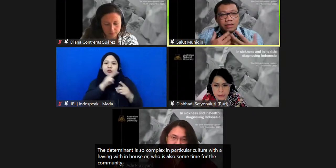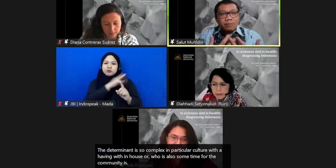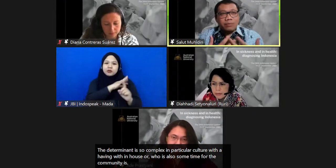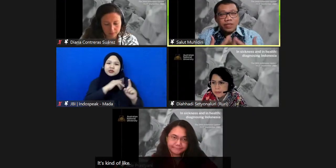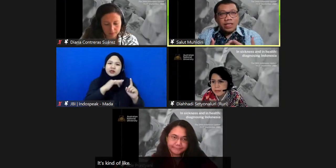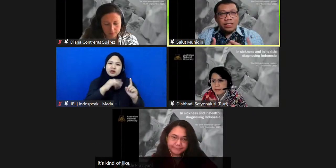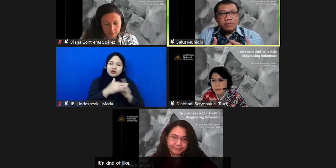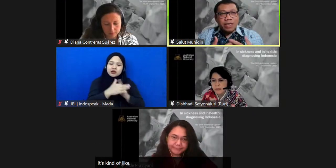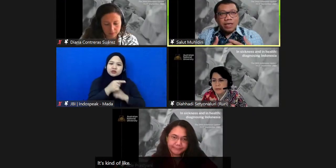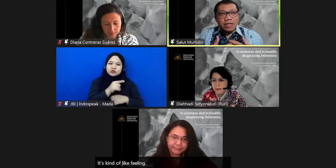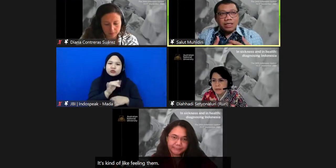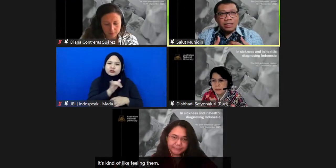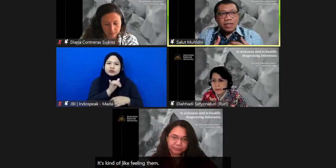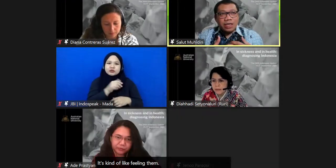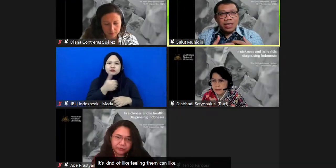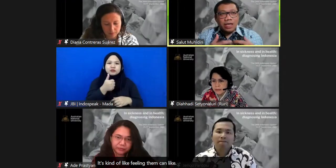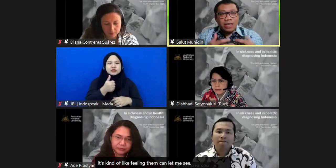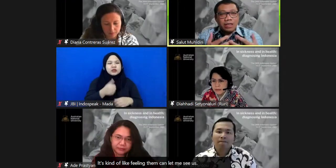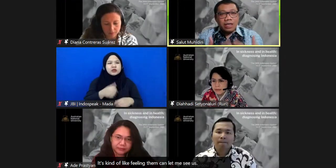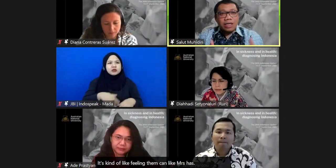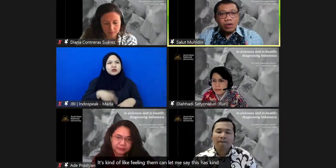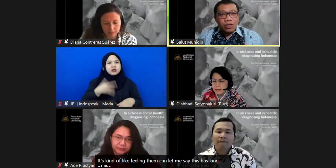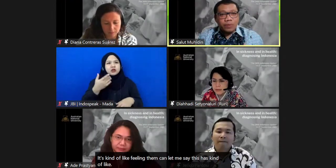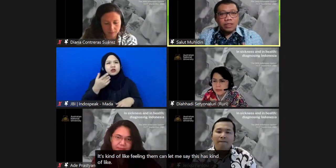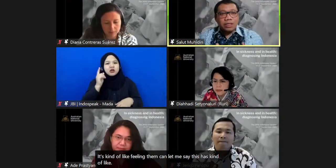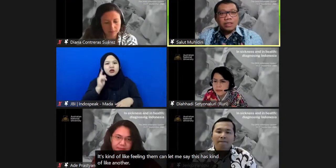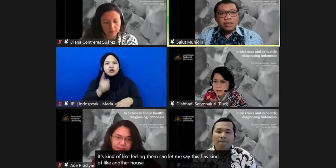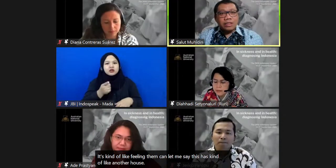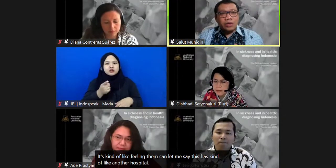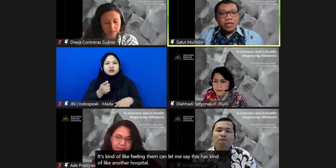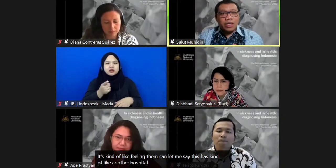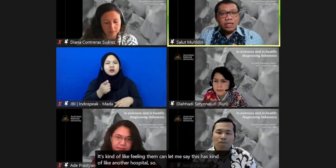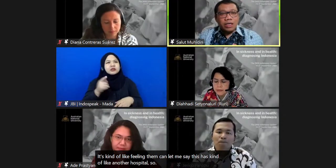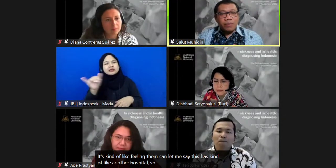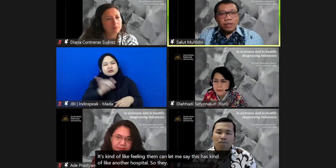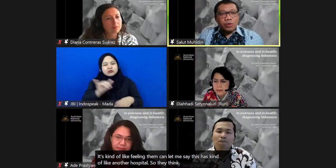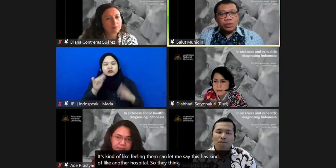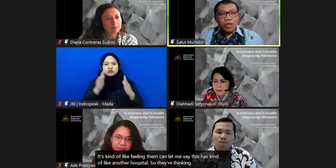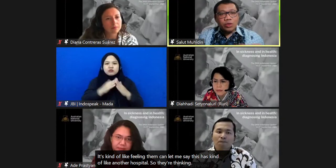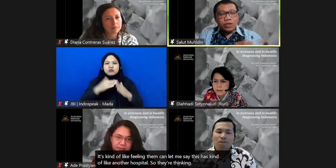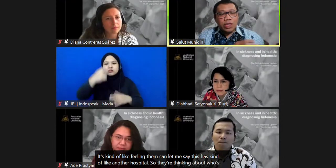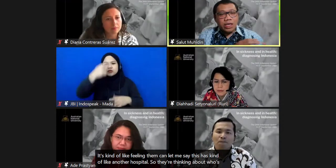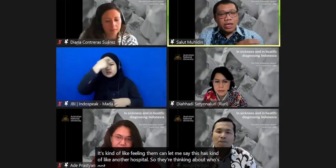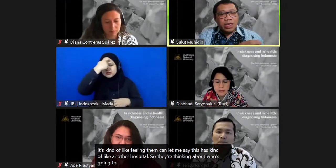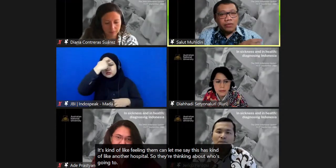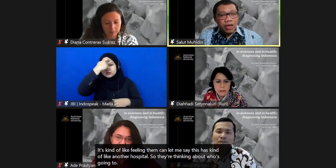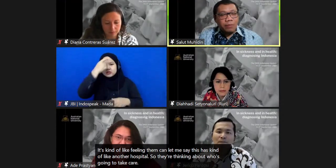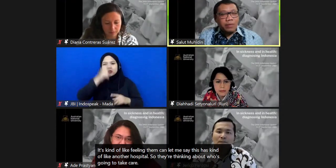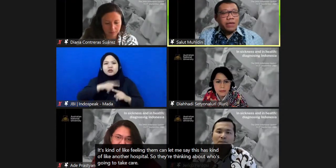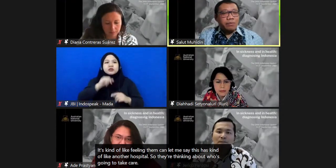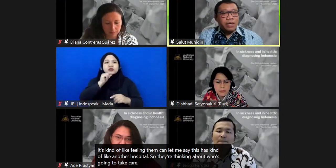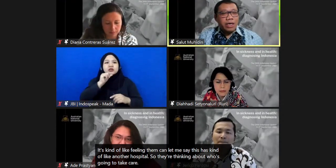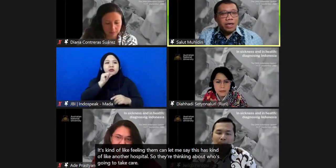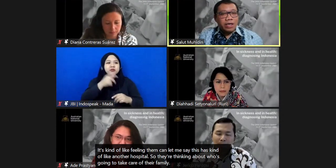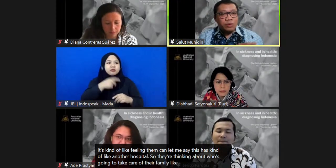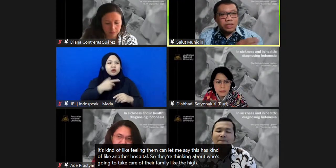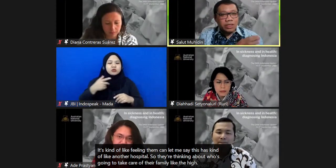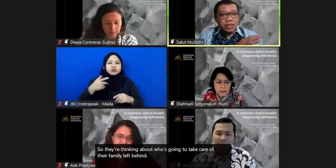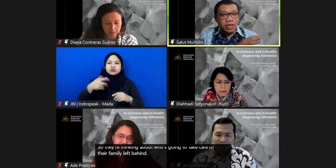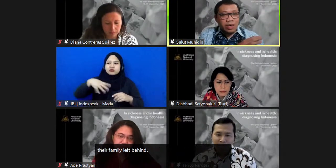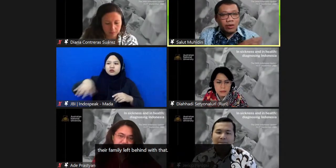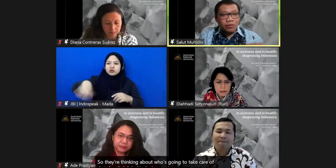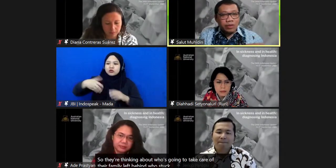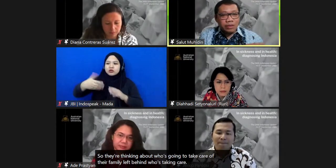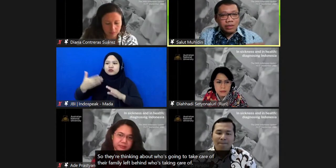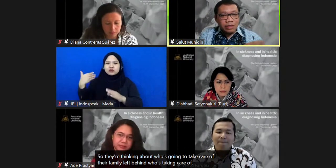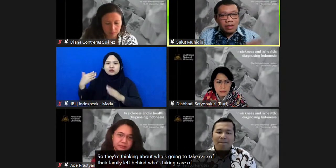like feeling them kind of like this has kind of like another hospital. So they're thinking about who's going to take care of their family left behind, who's taking